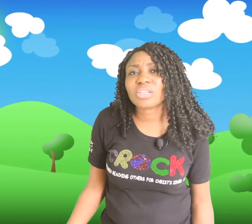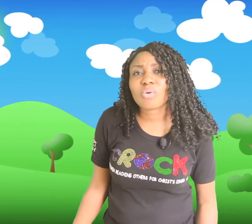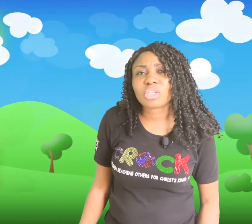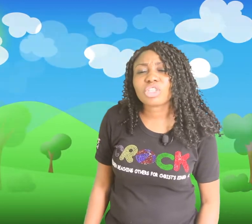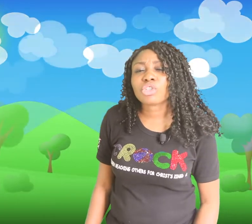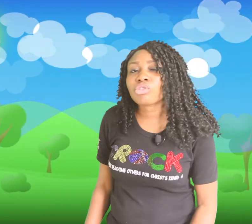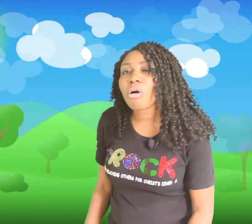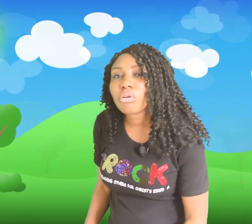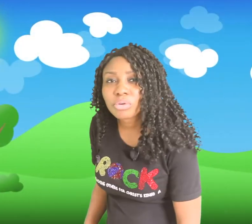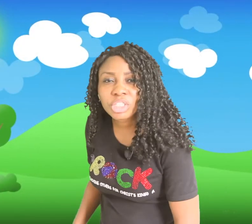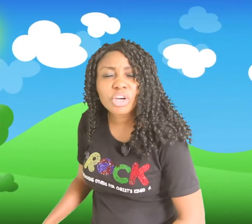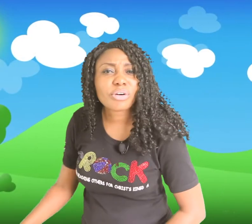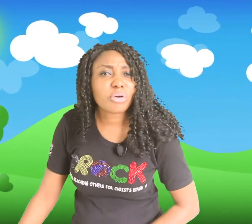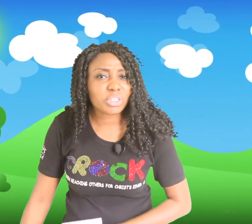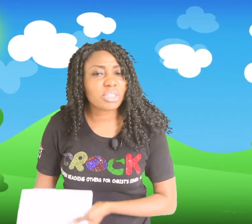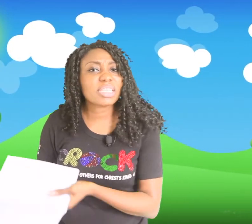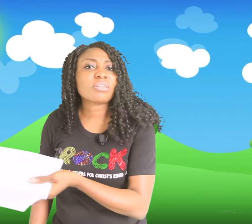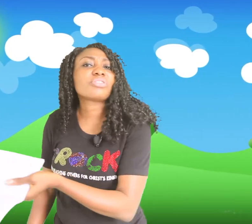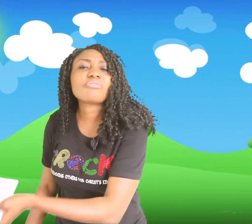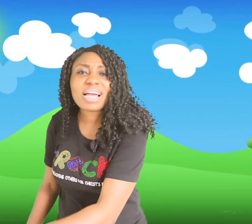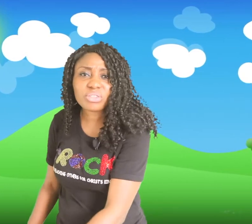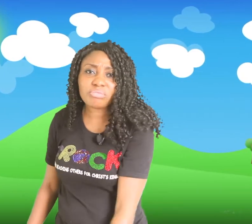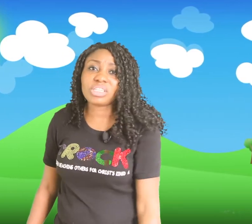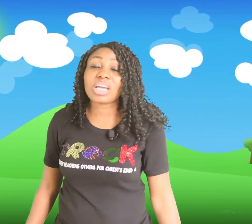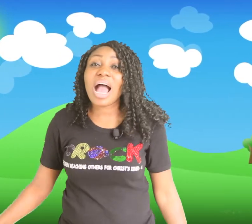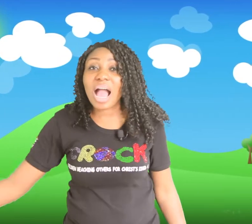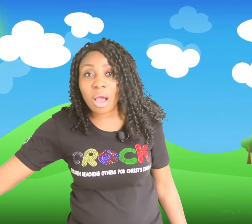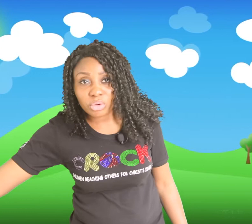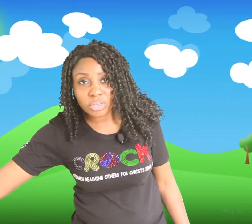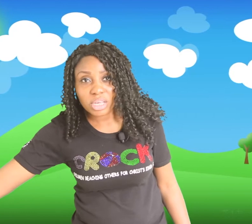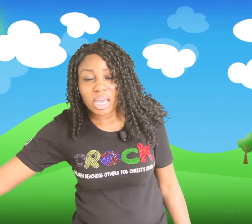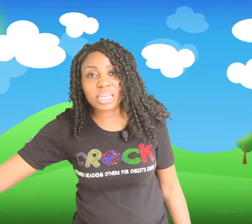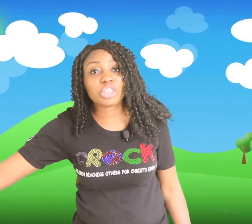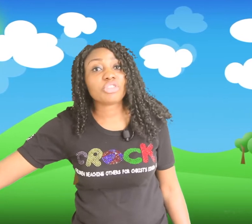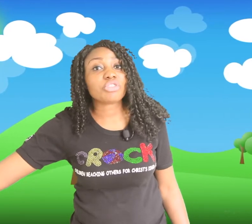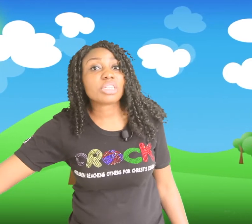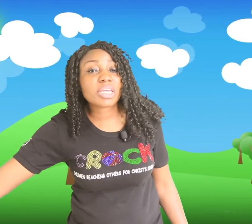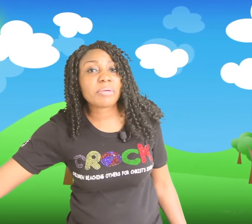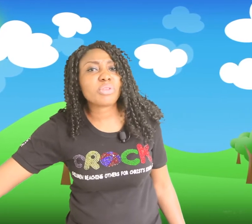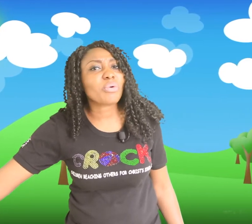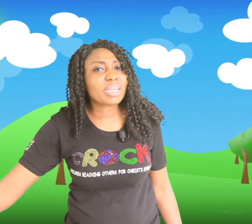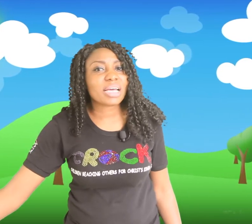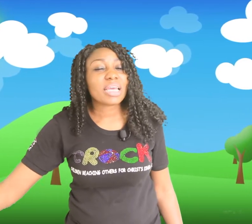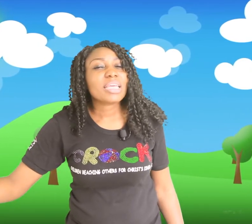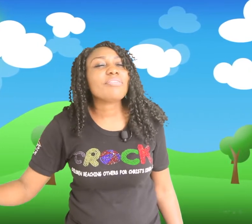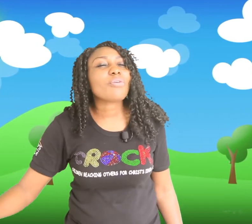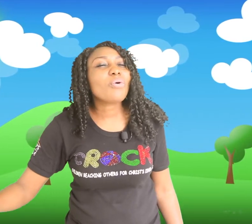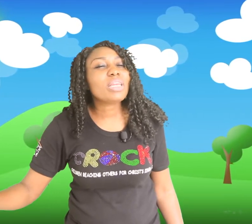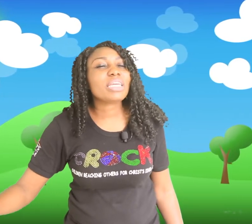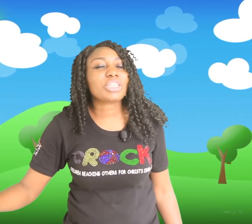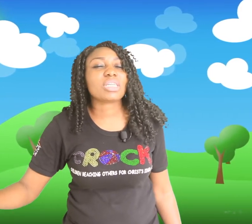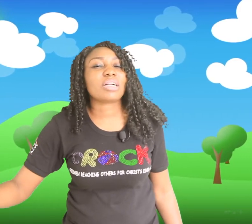weak as she was, she struggled, she crawled, she tried to reach out. And then she touched him, knowing that